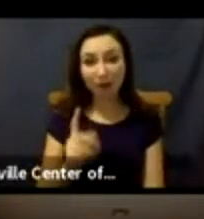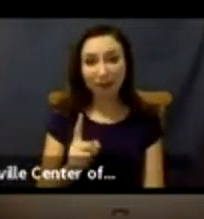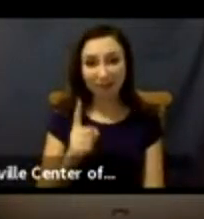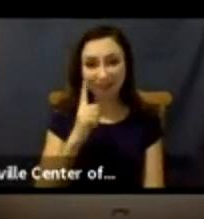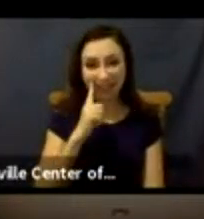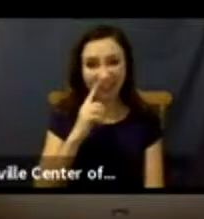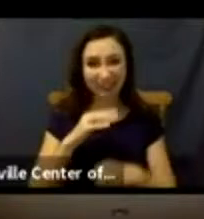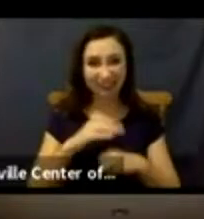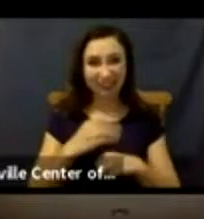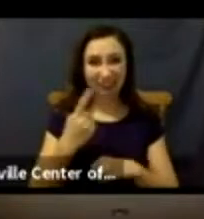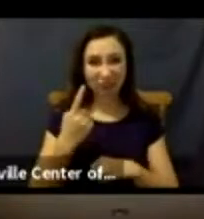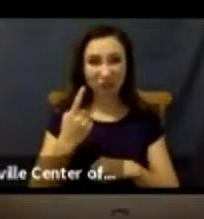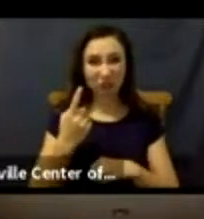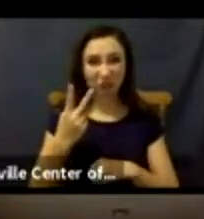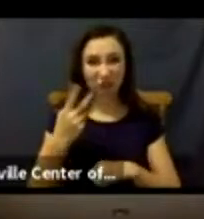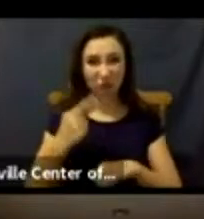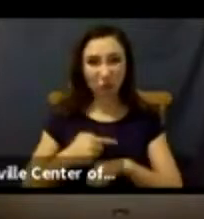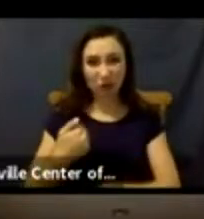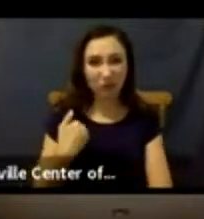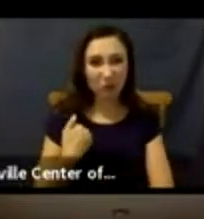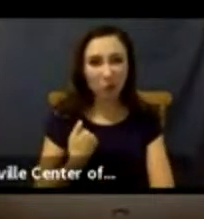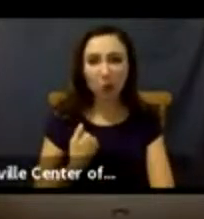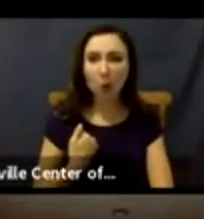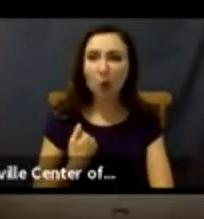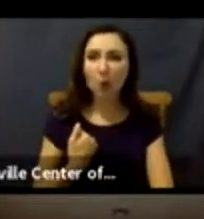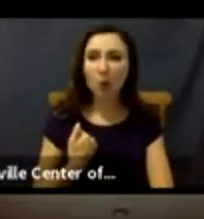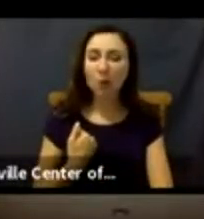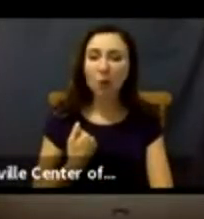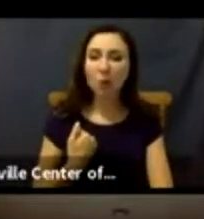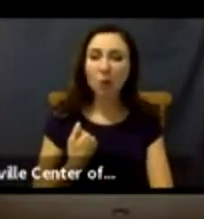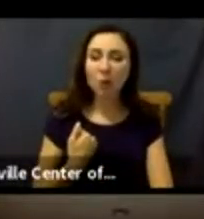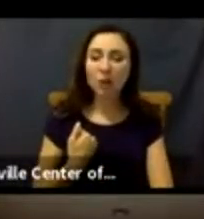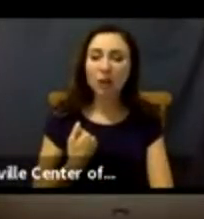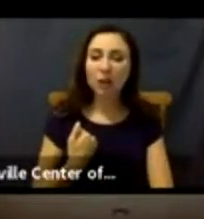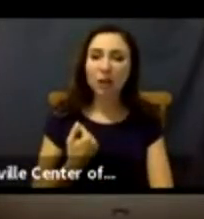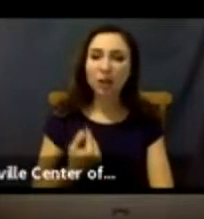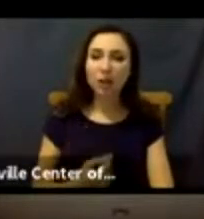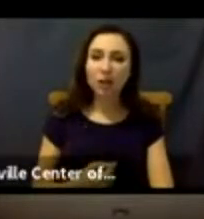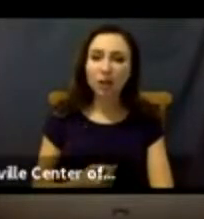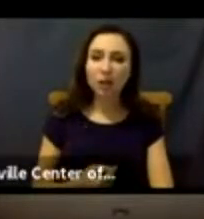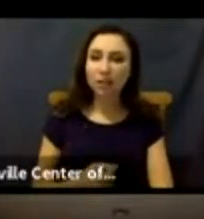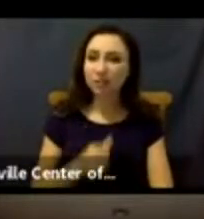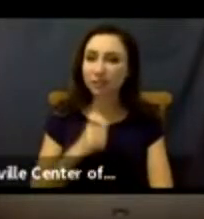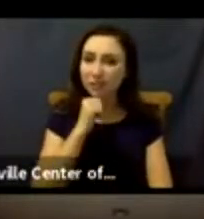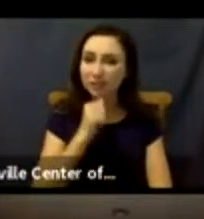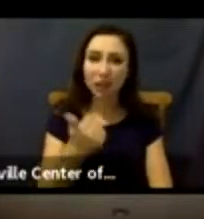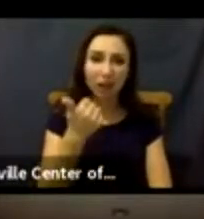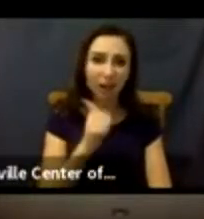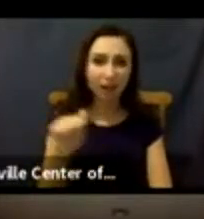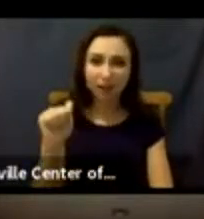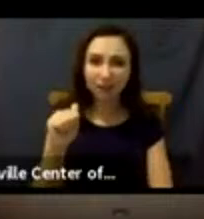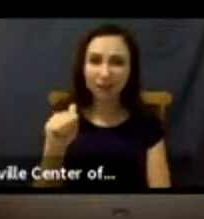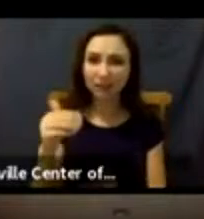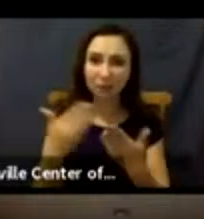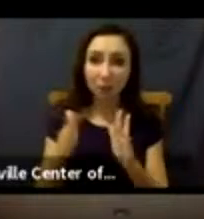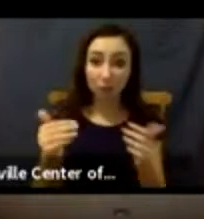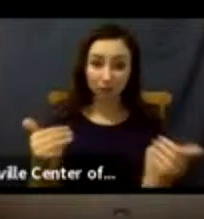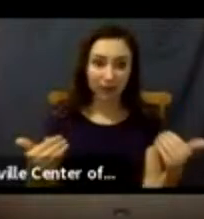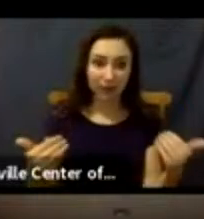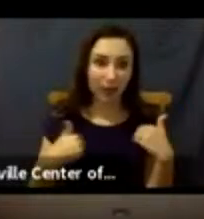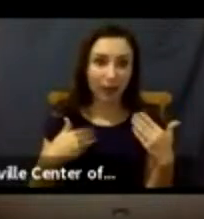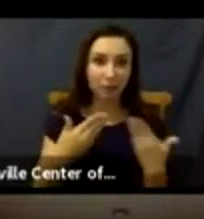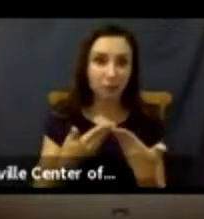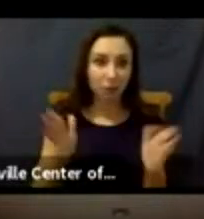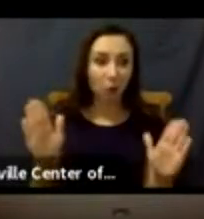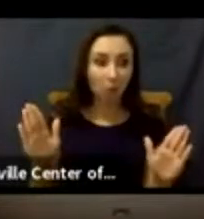2 times ago, if I'm not mistaken, someone correct me. There wasn't any public, we had it, we were open,